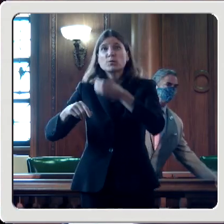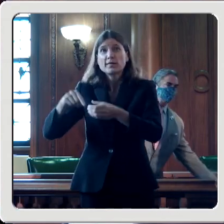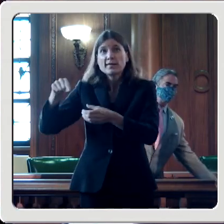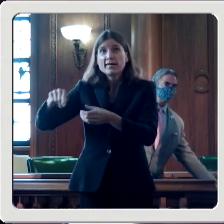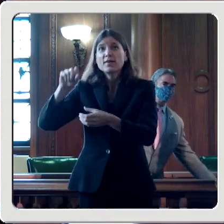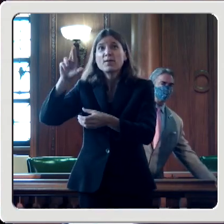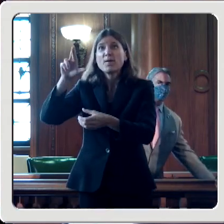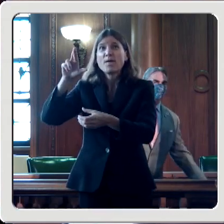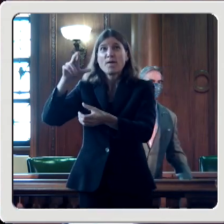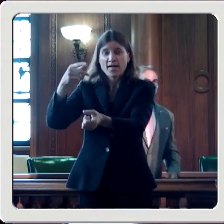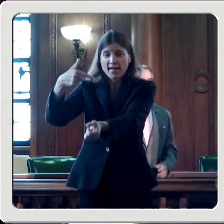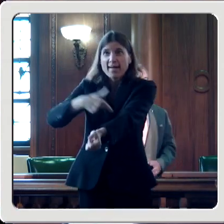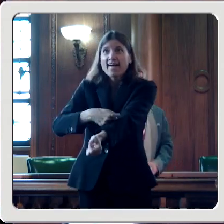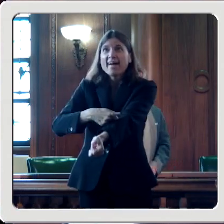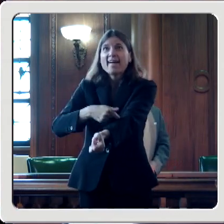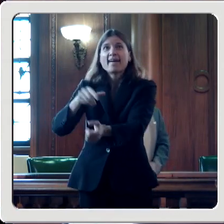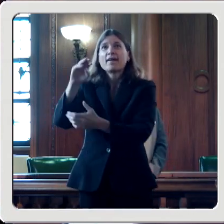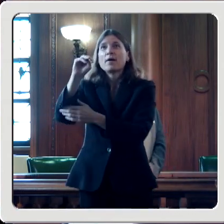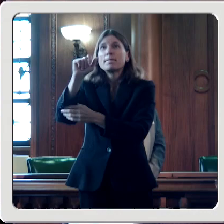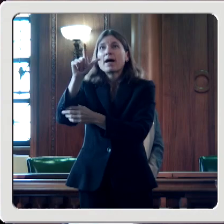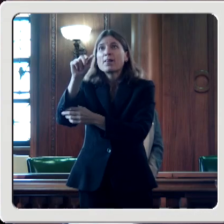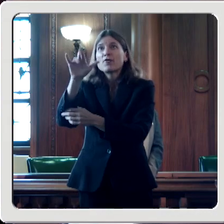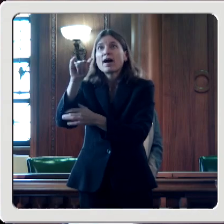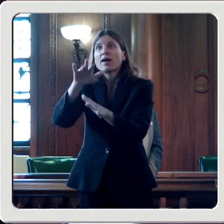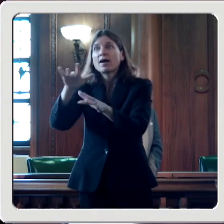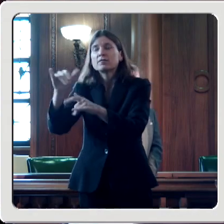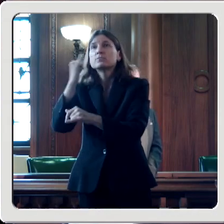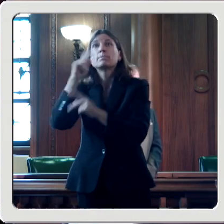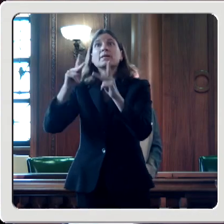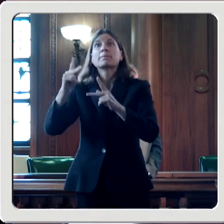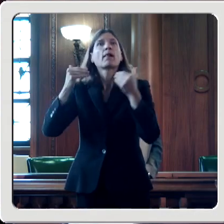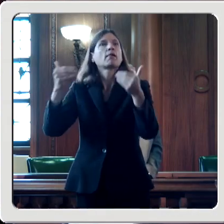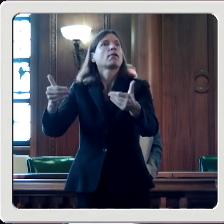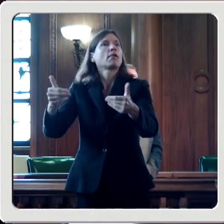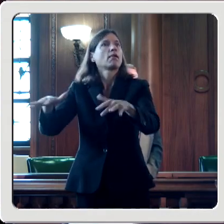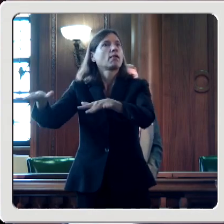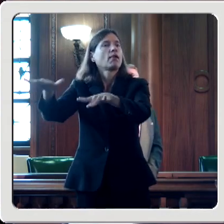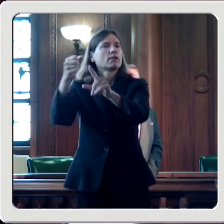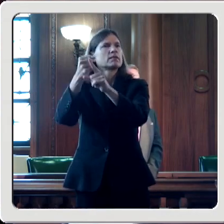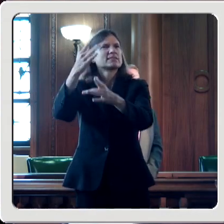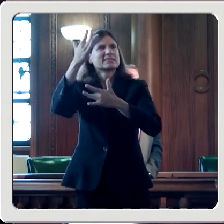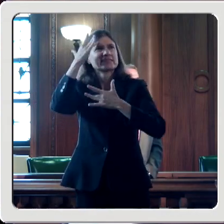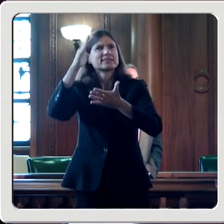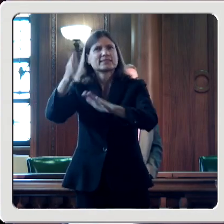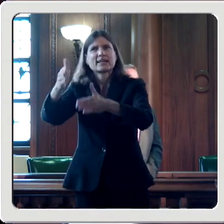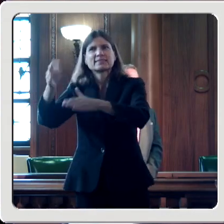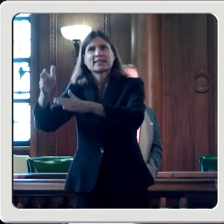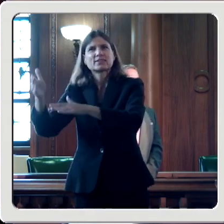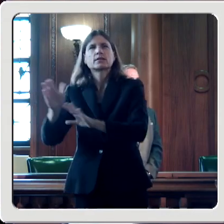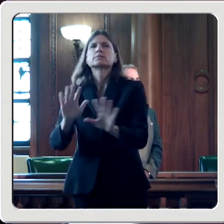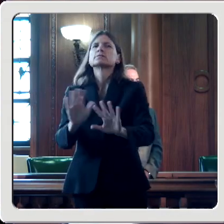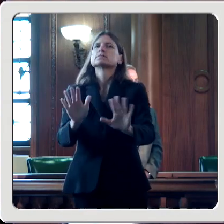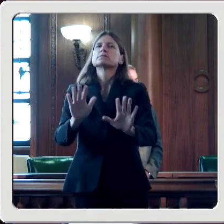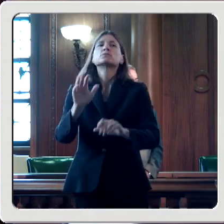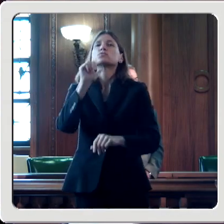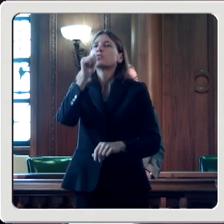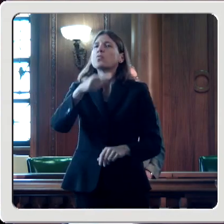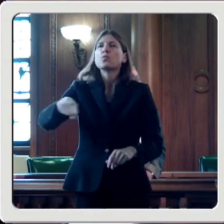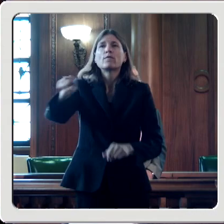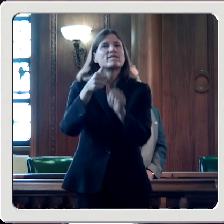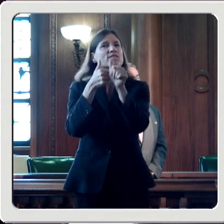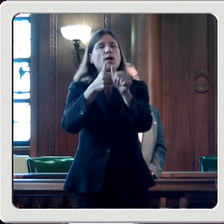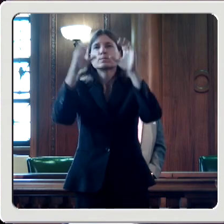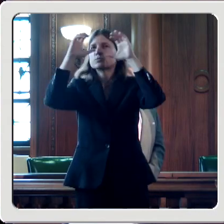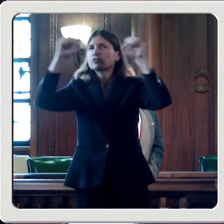plasma. Instead, we'll probably be talking about synthetically formulated antibodies, so-called monoclonal antibodies